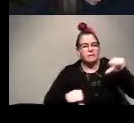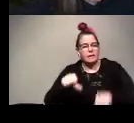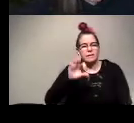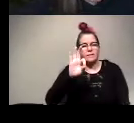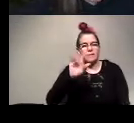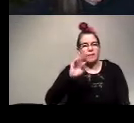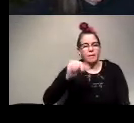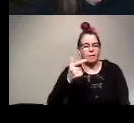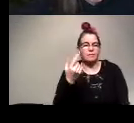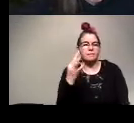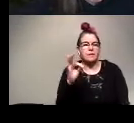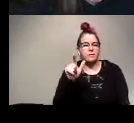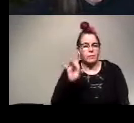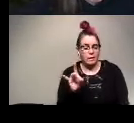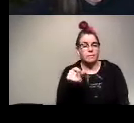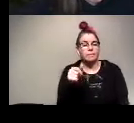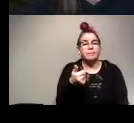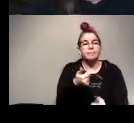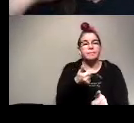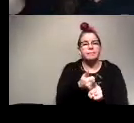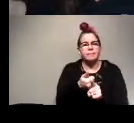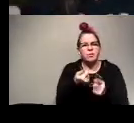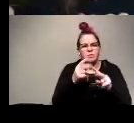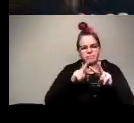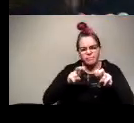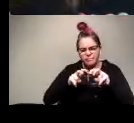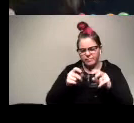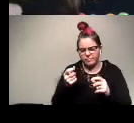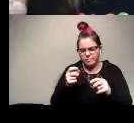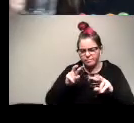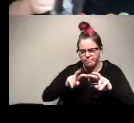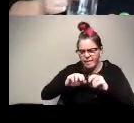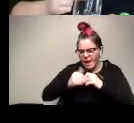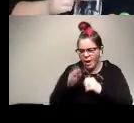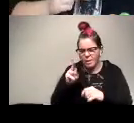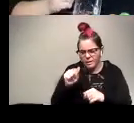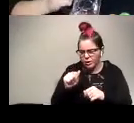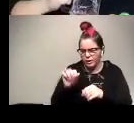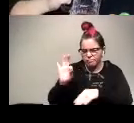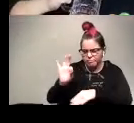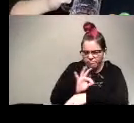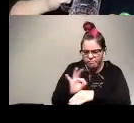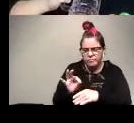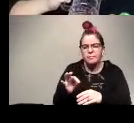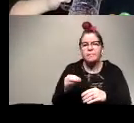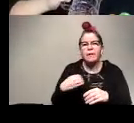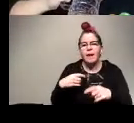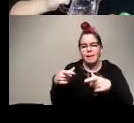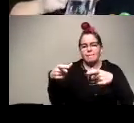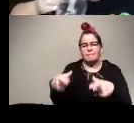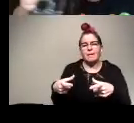1928, who was trying to understand how bacteria worked and had a stack